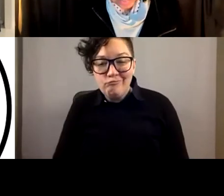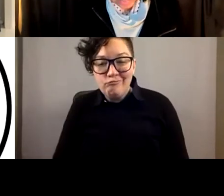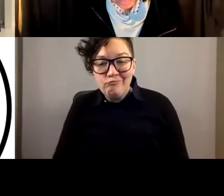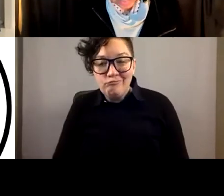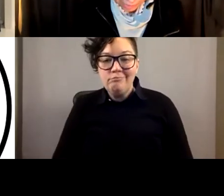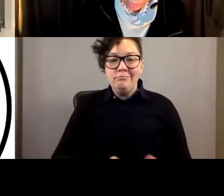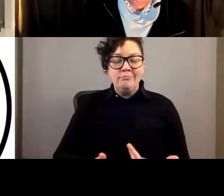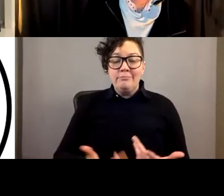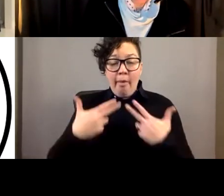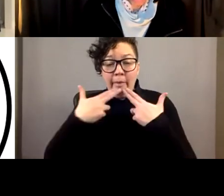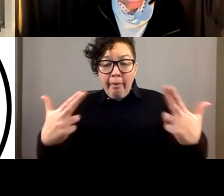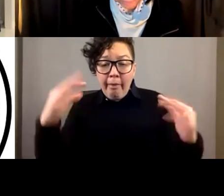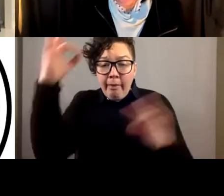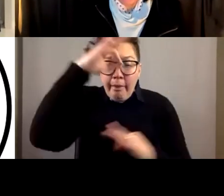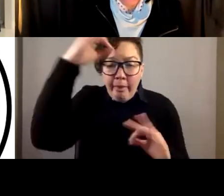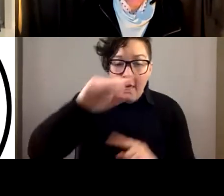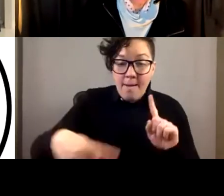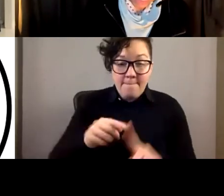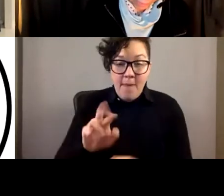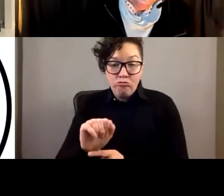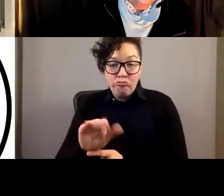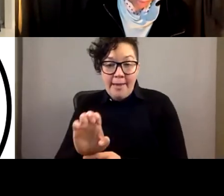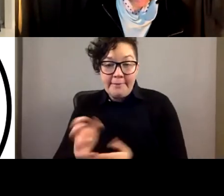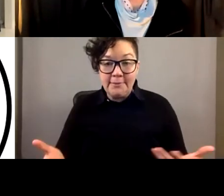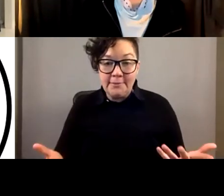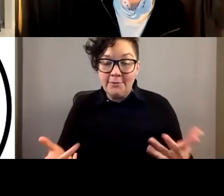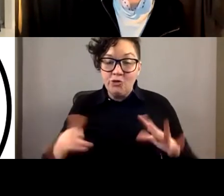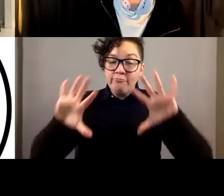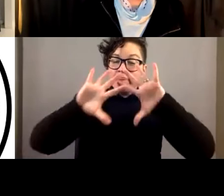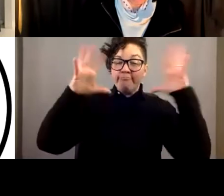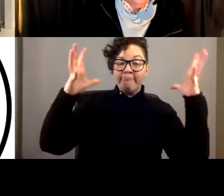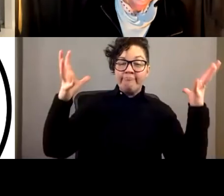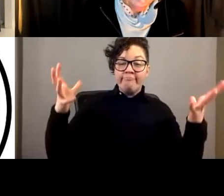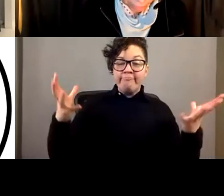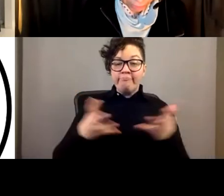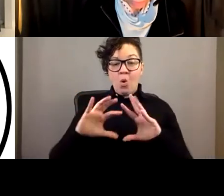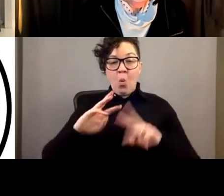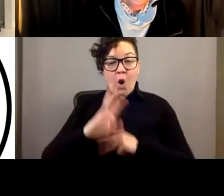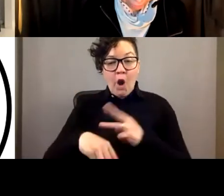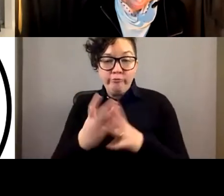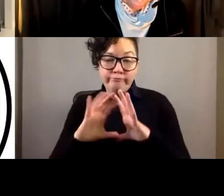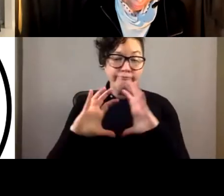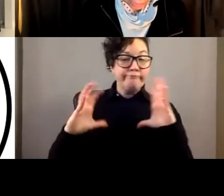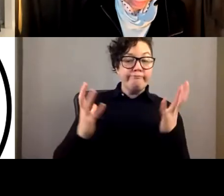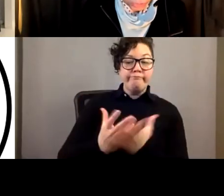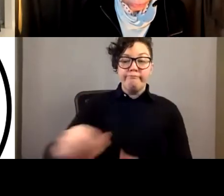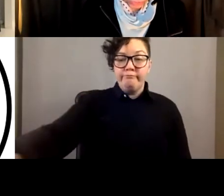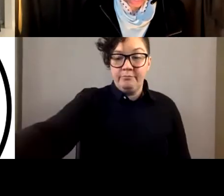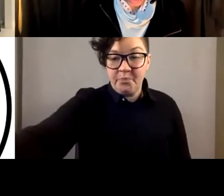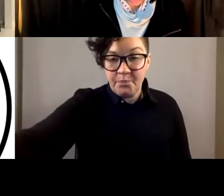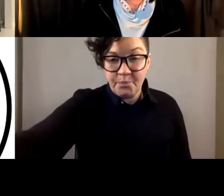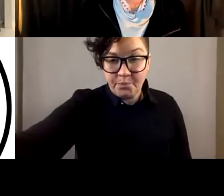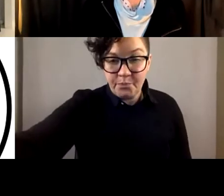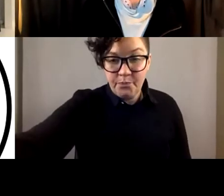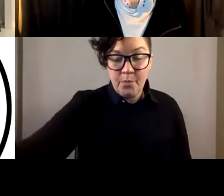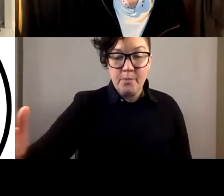racially innocent, and they were swaddled in a bubble of bliss, however radioactive it might have appeared to me. And I knew